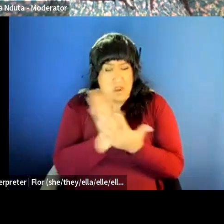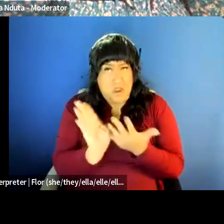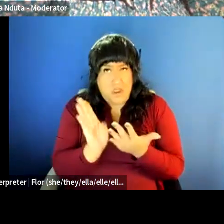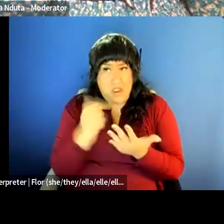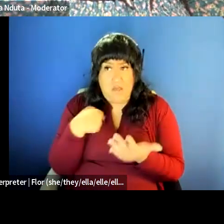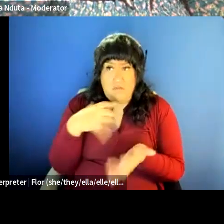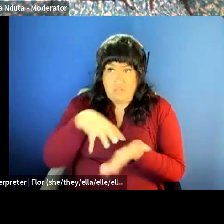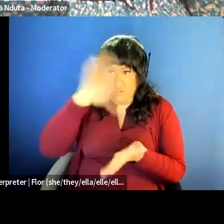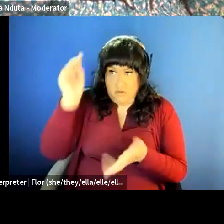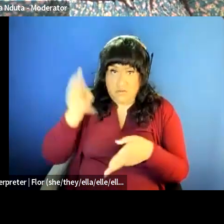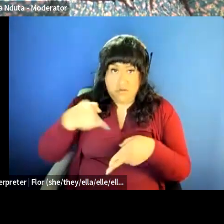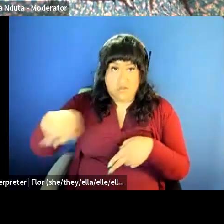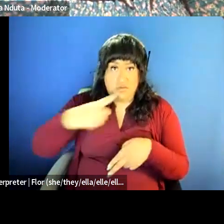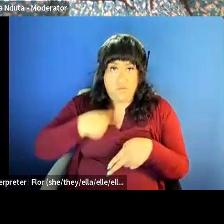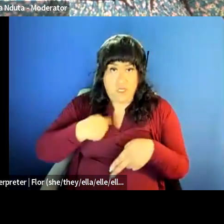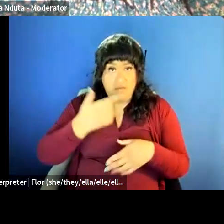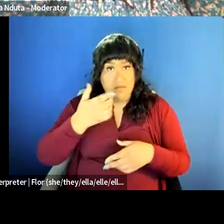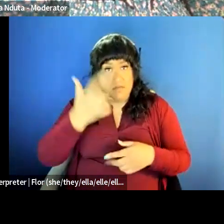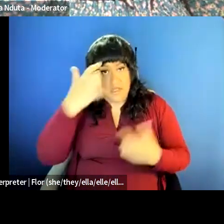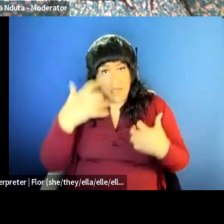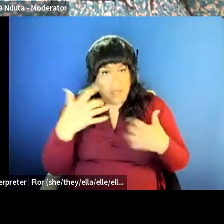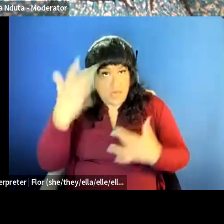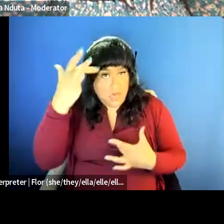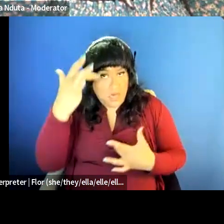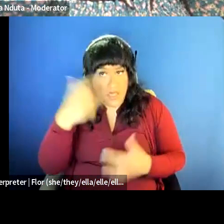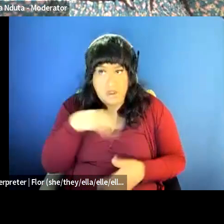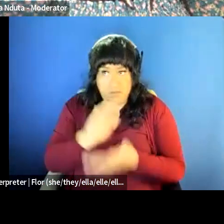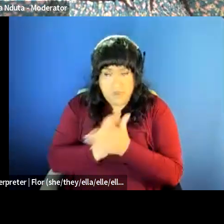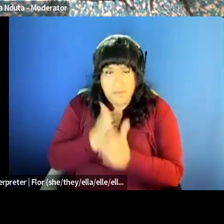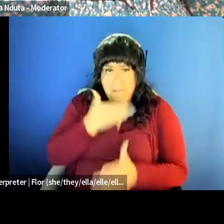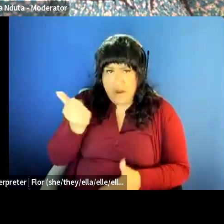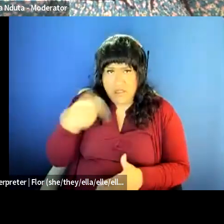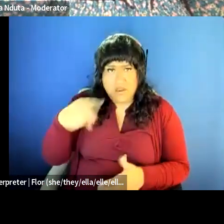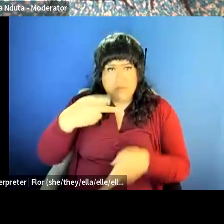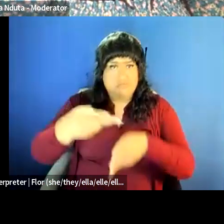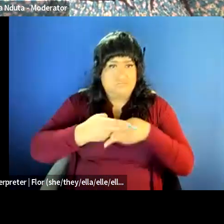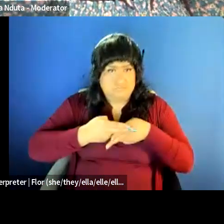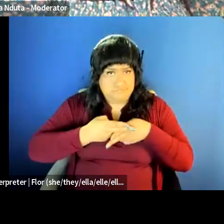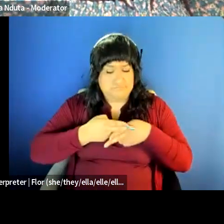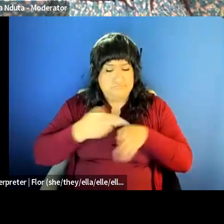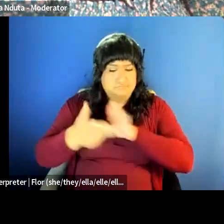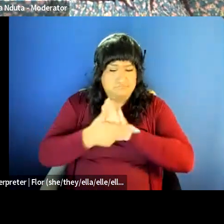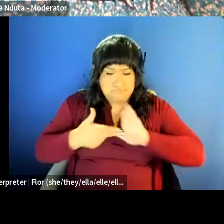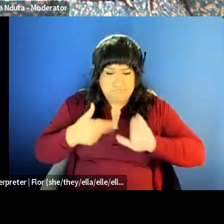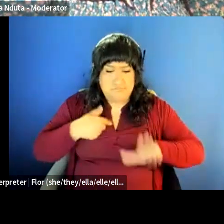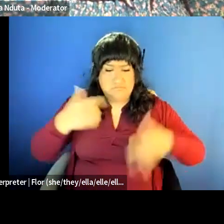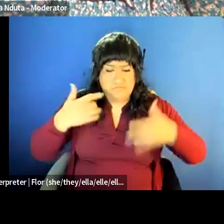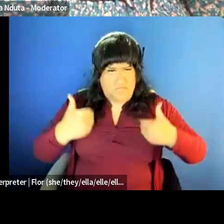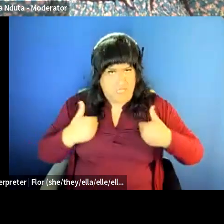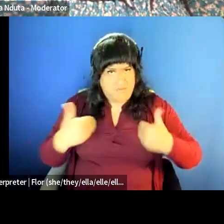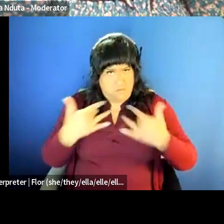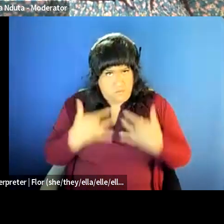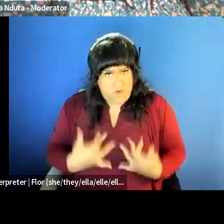never get better. They told me I had depression and I'd always need medication. I'd be dependent on them for the rest of my